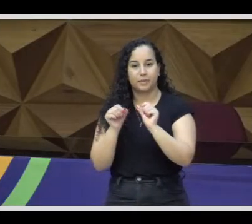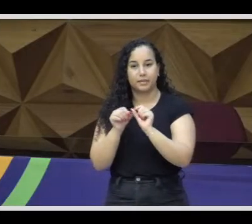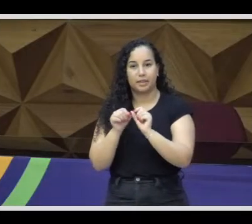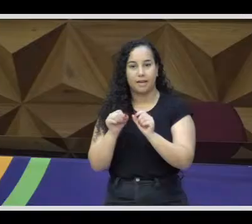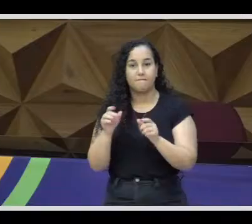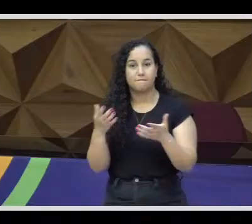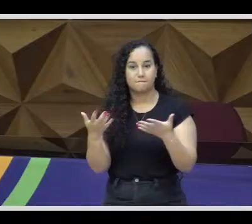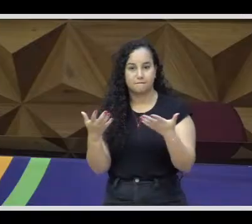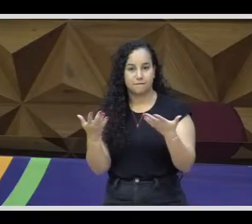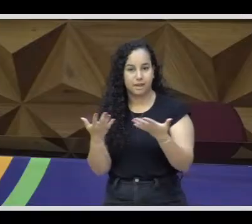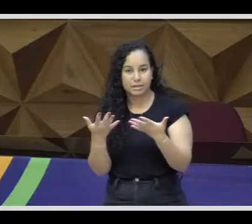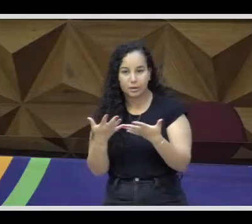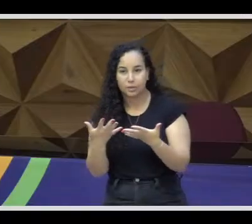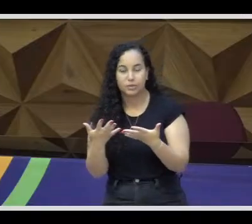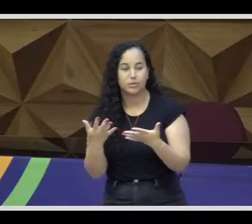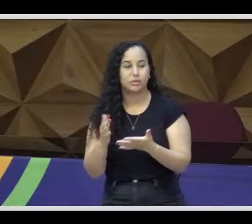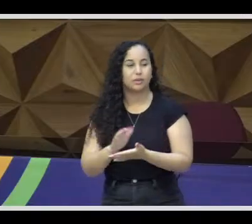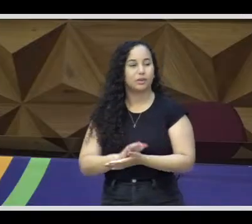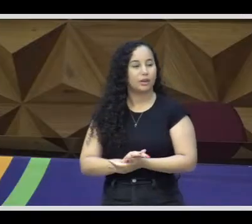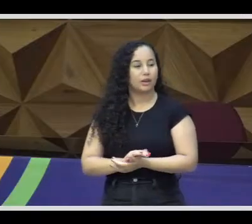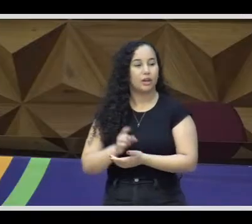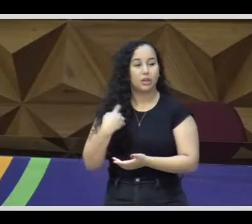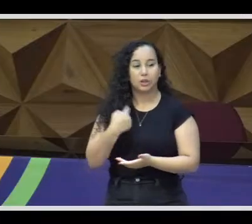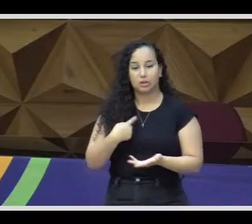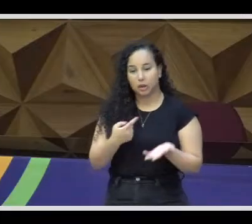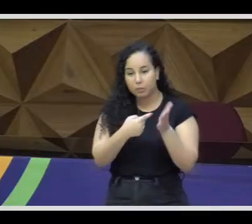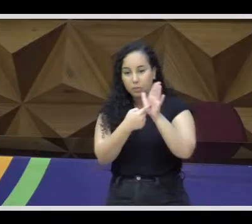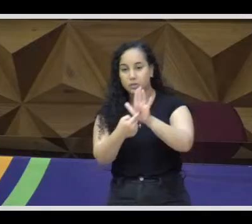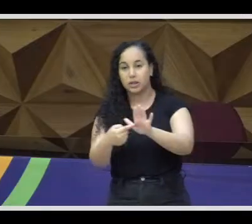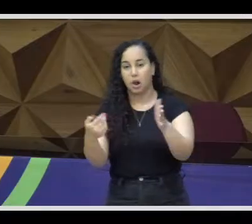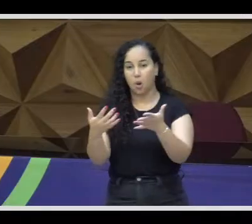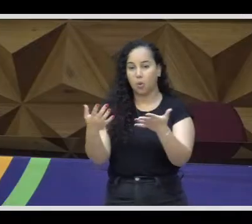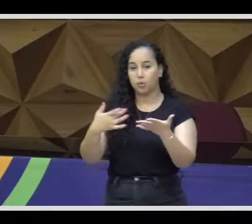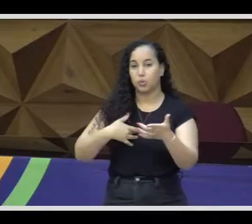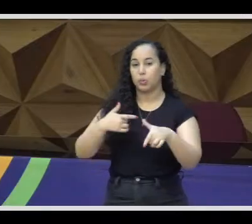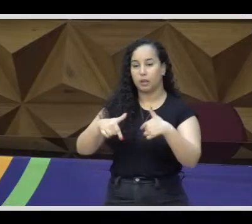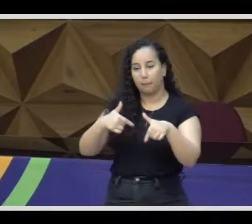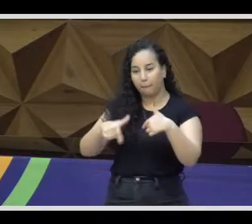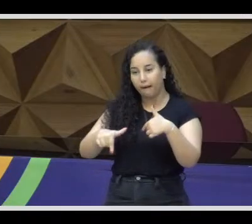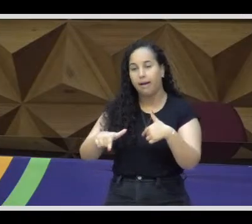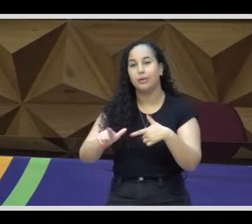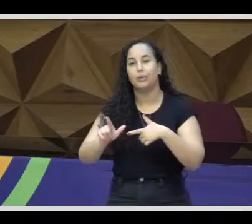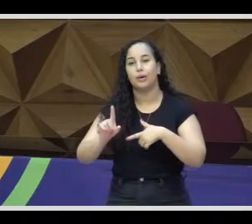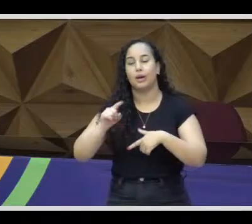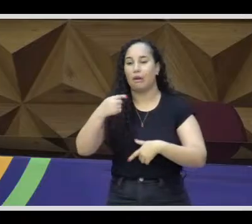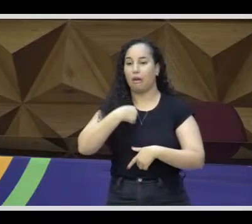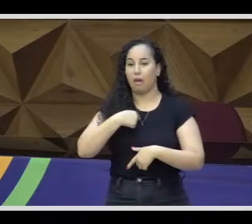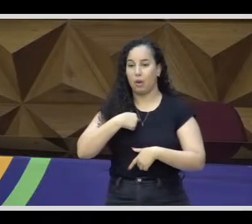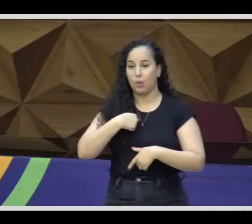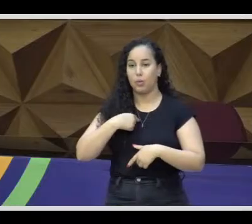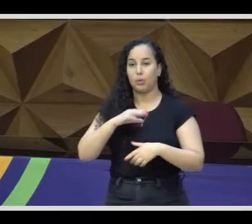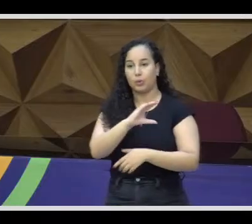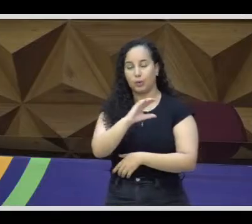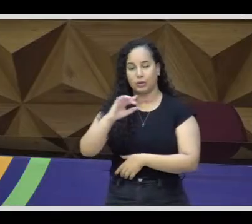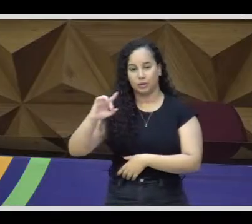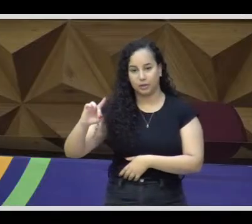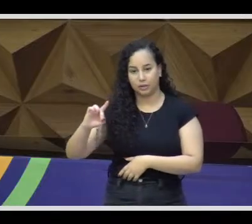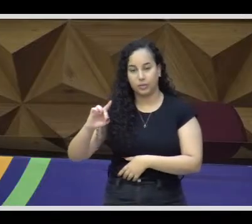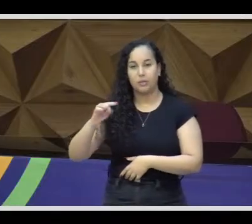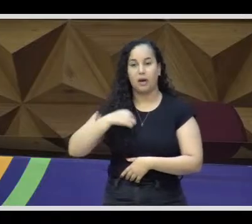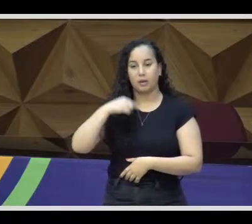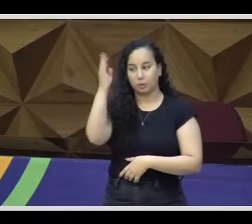to demonstrate to you some of the work that I am coordinating in